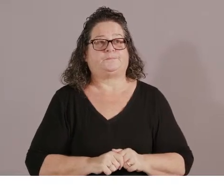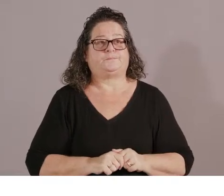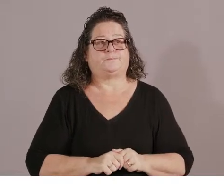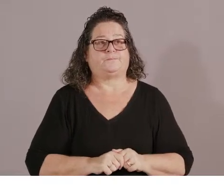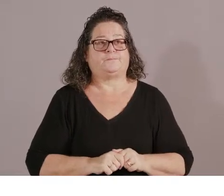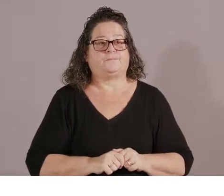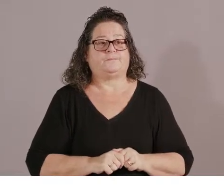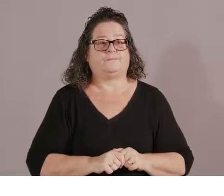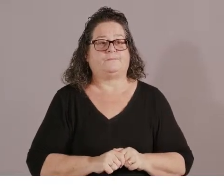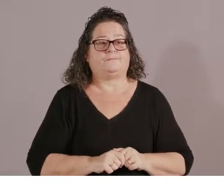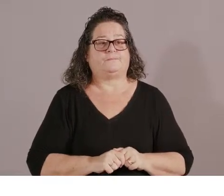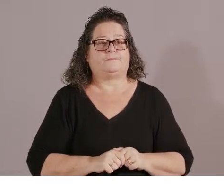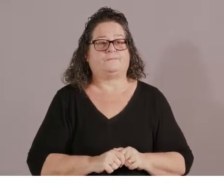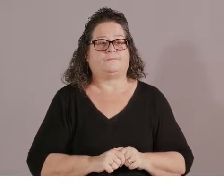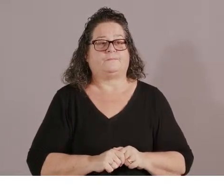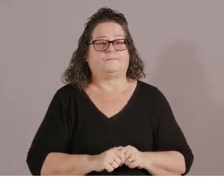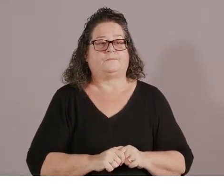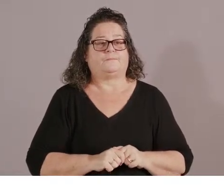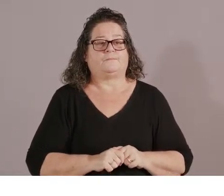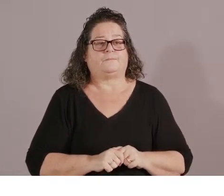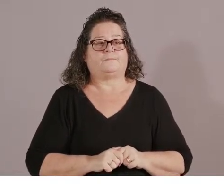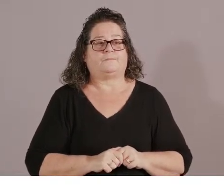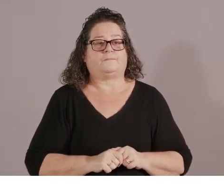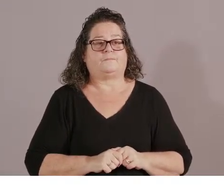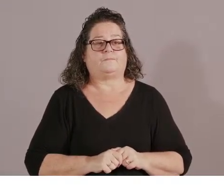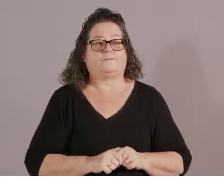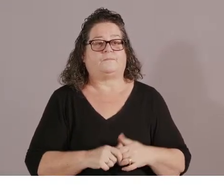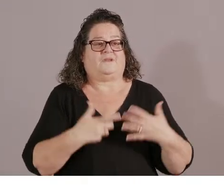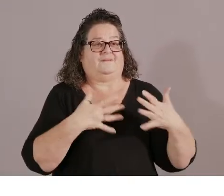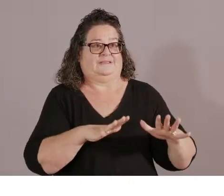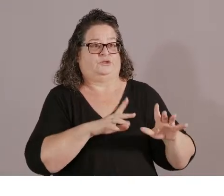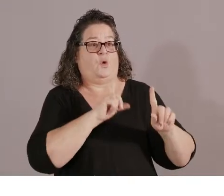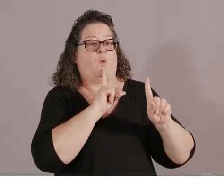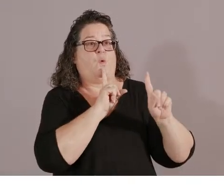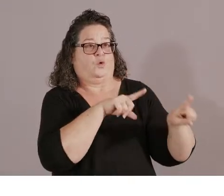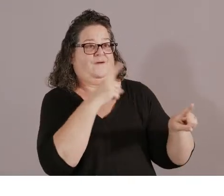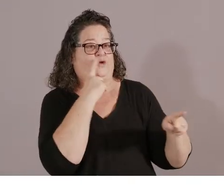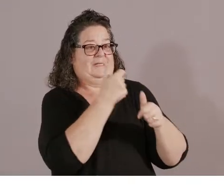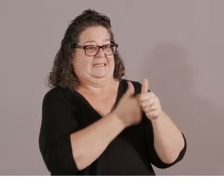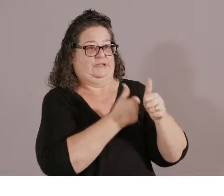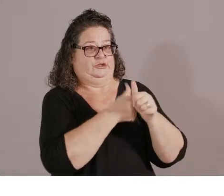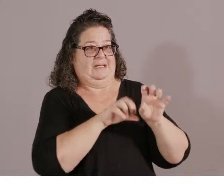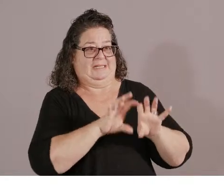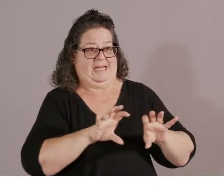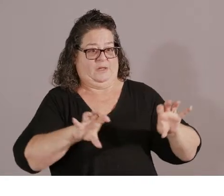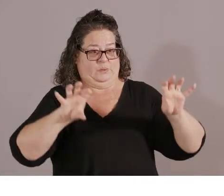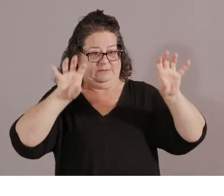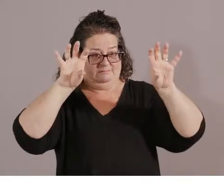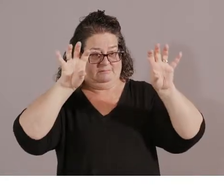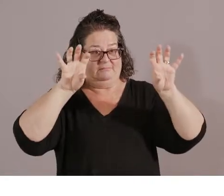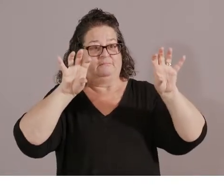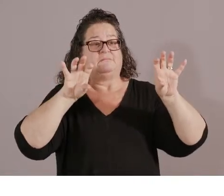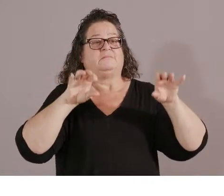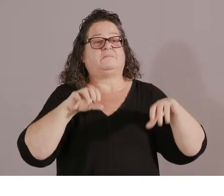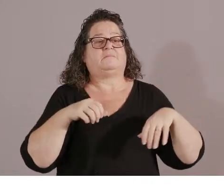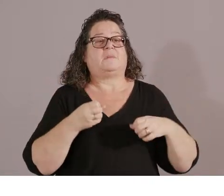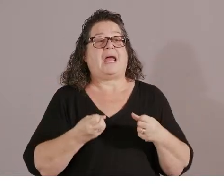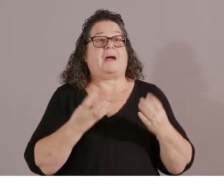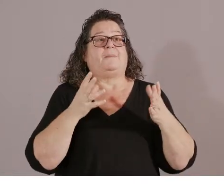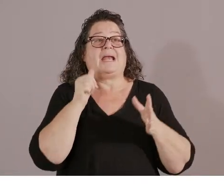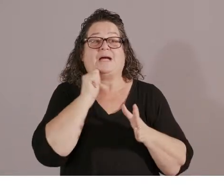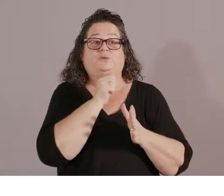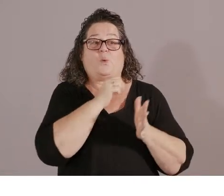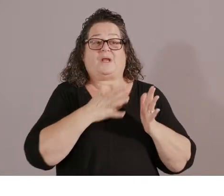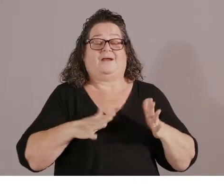Here is the doses that have been ordered by each county, along with the number of Arizonans that have completed either a partial